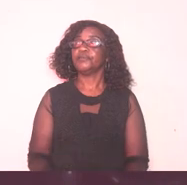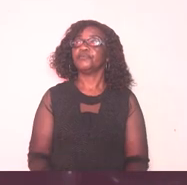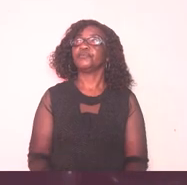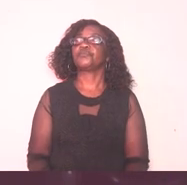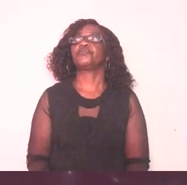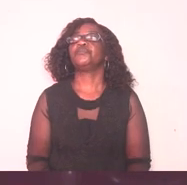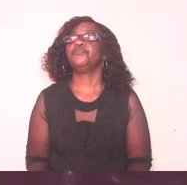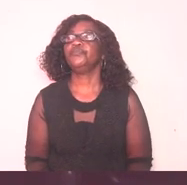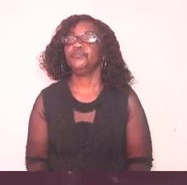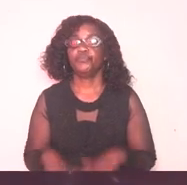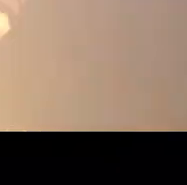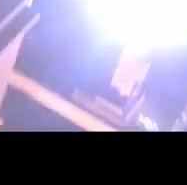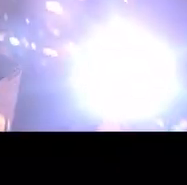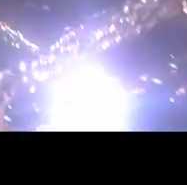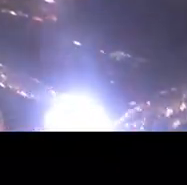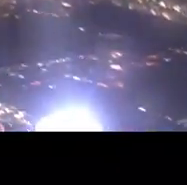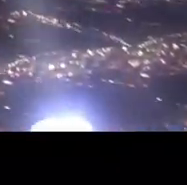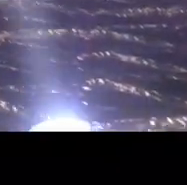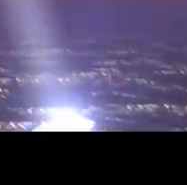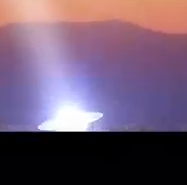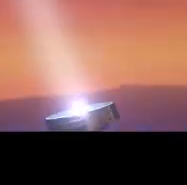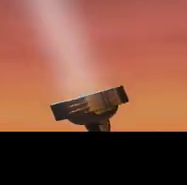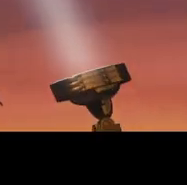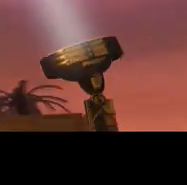explore their bodies. Thank you.